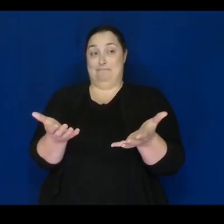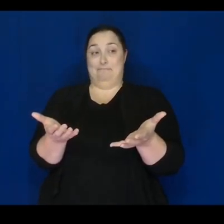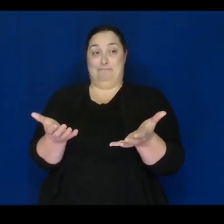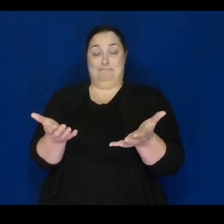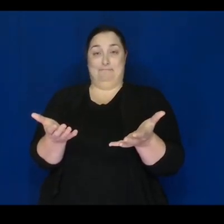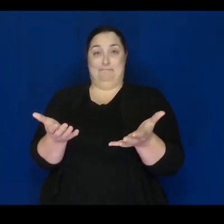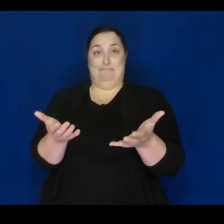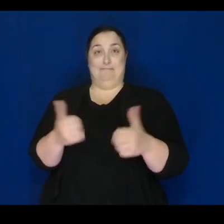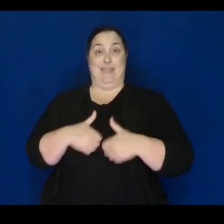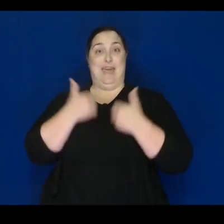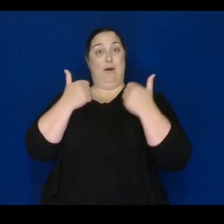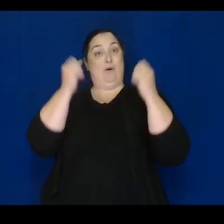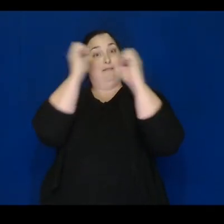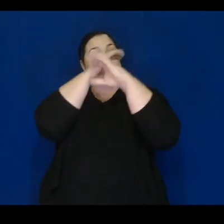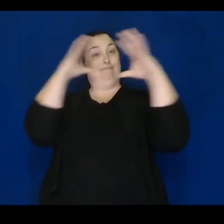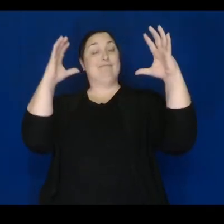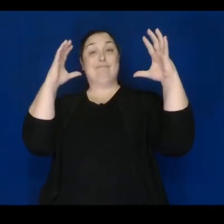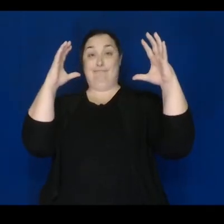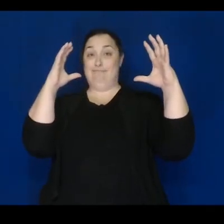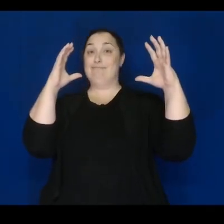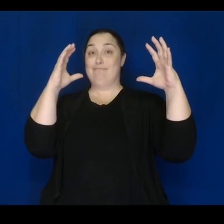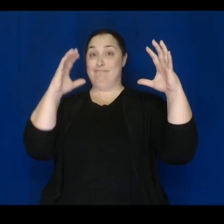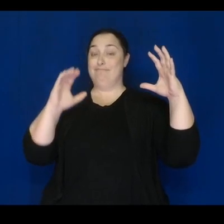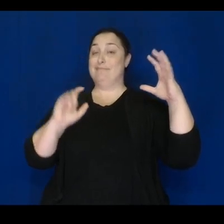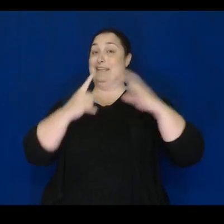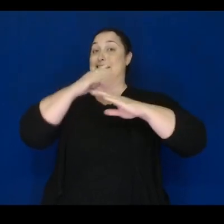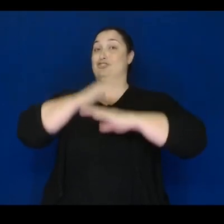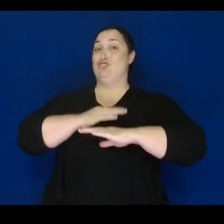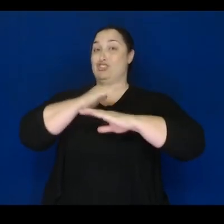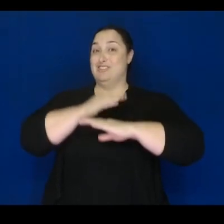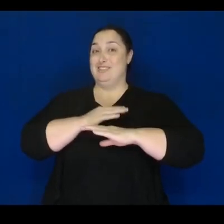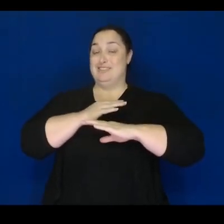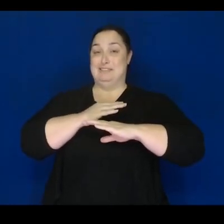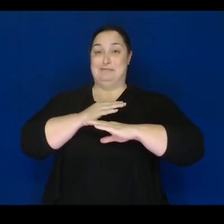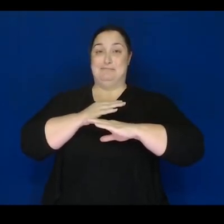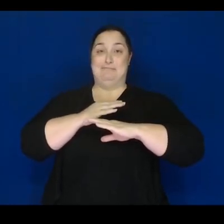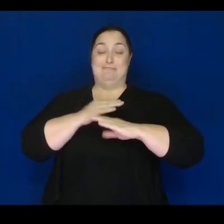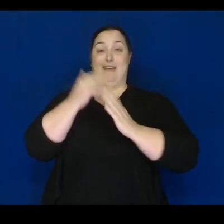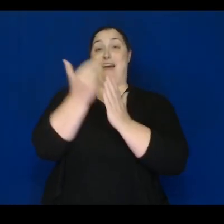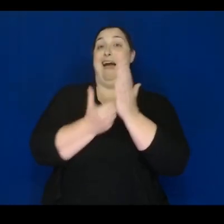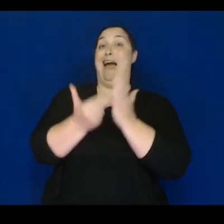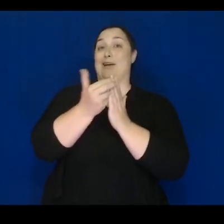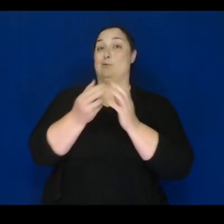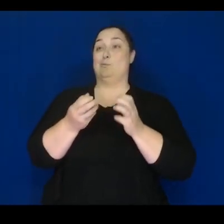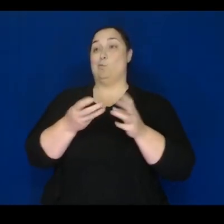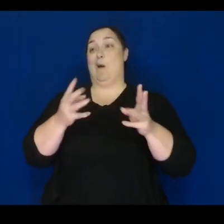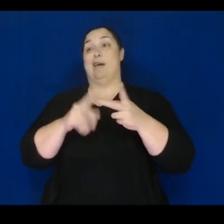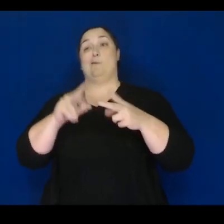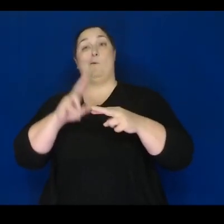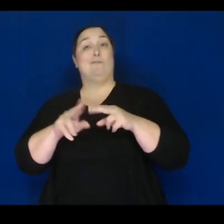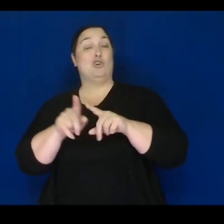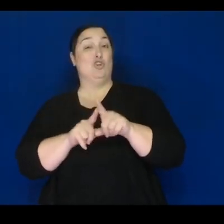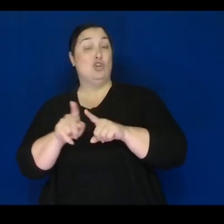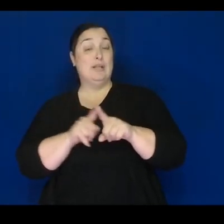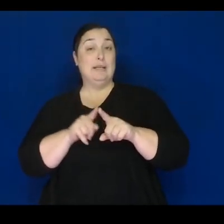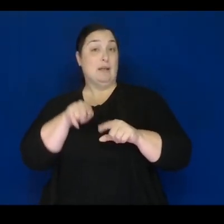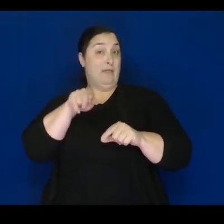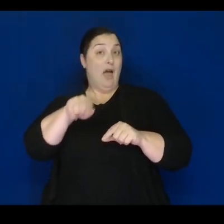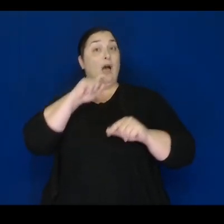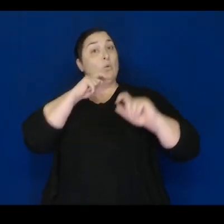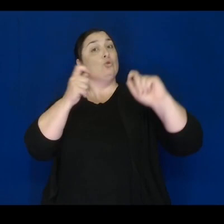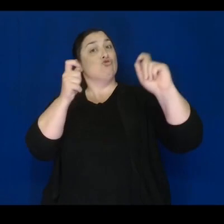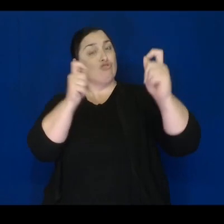what our Indigenous art learning approach is at the moment. And it might also change as we change as